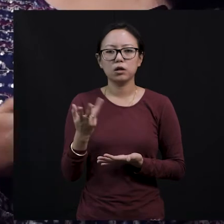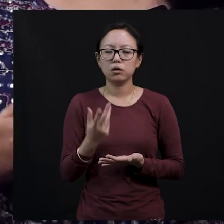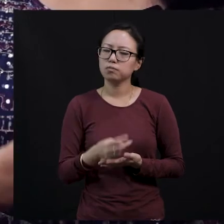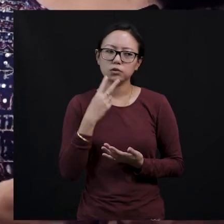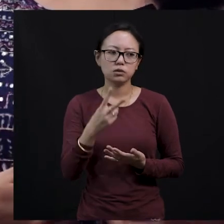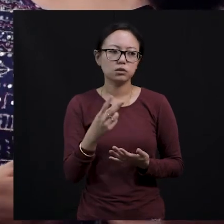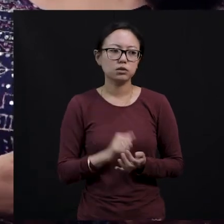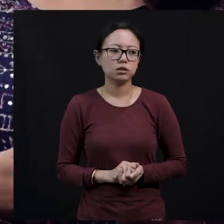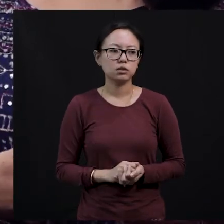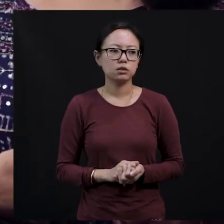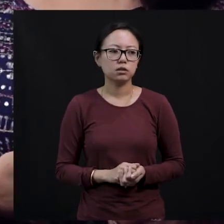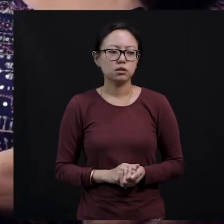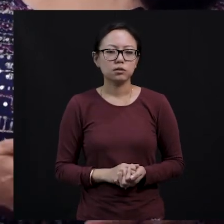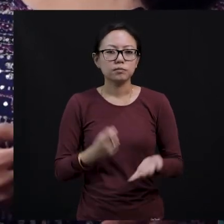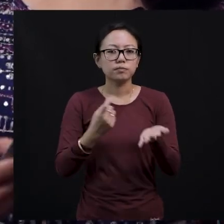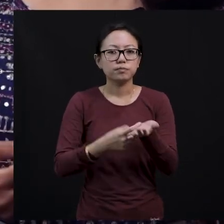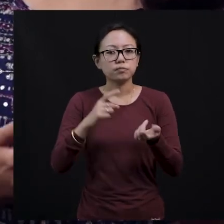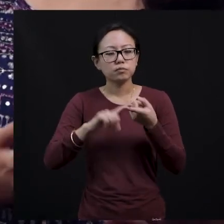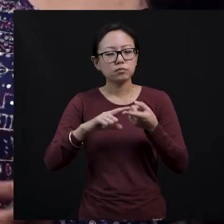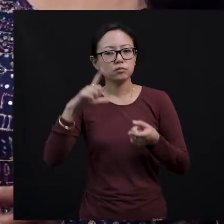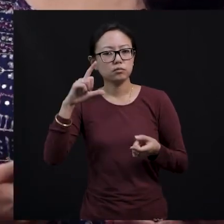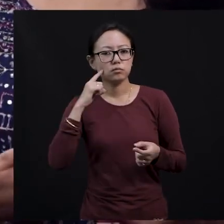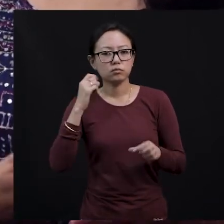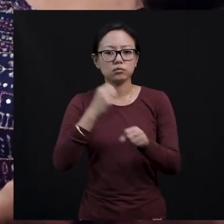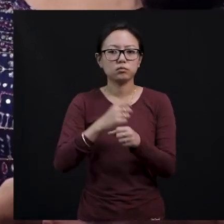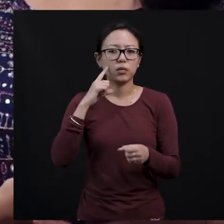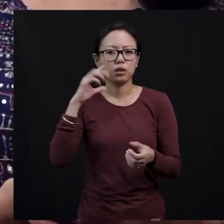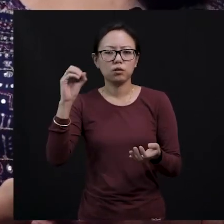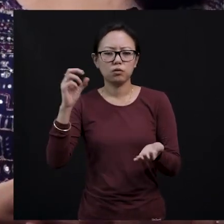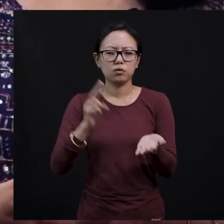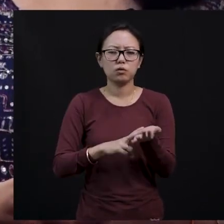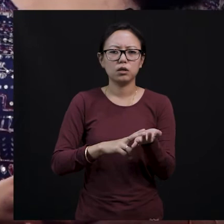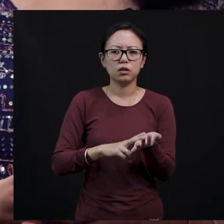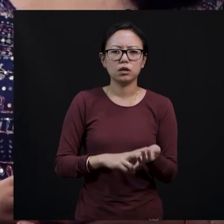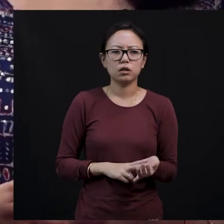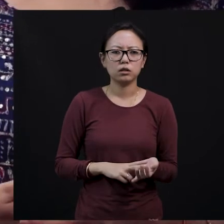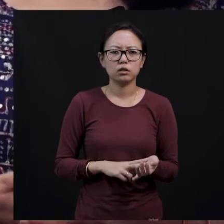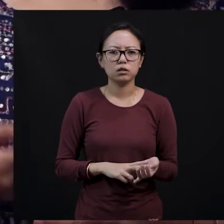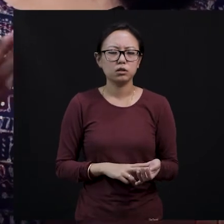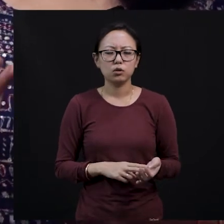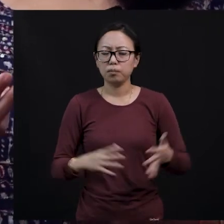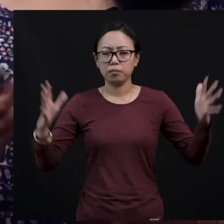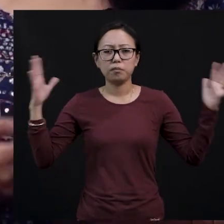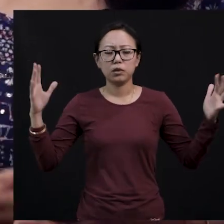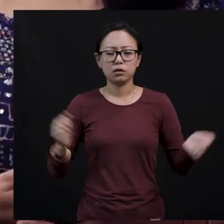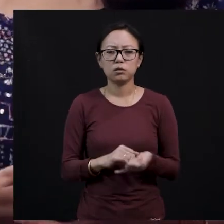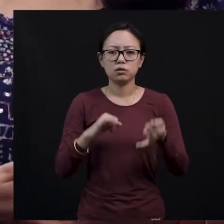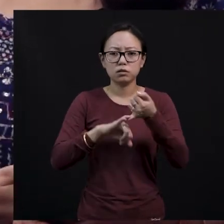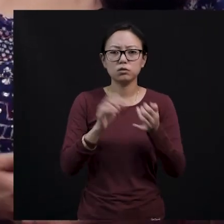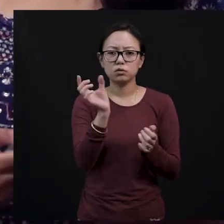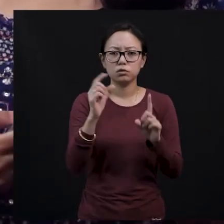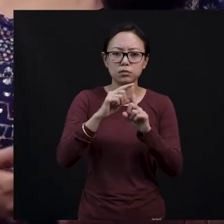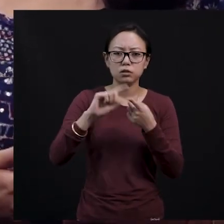going down in the dumps. There was so many blind beliefs and superstition that happened. So these social